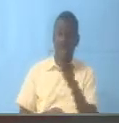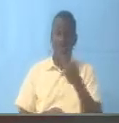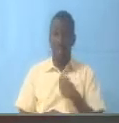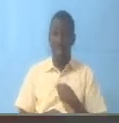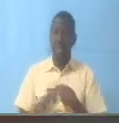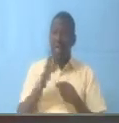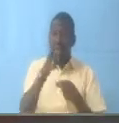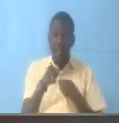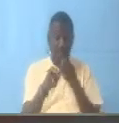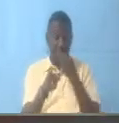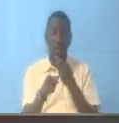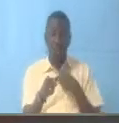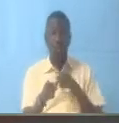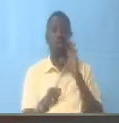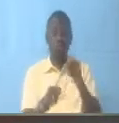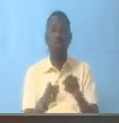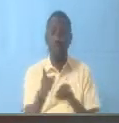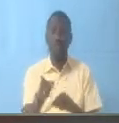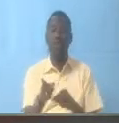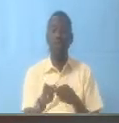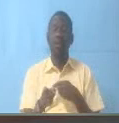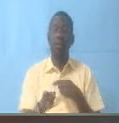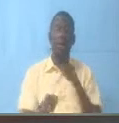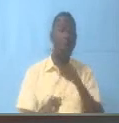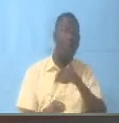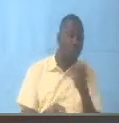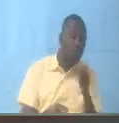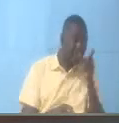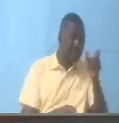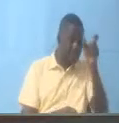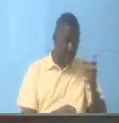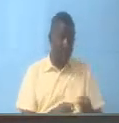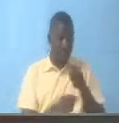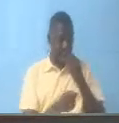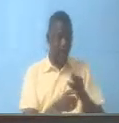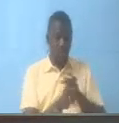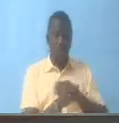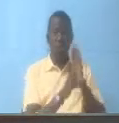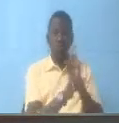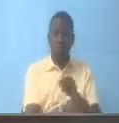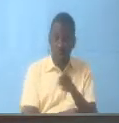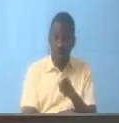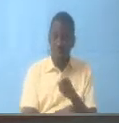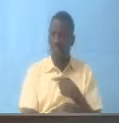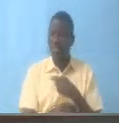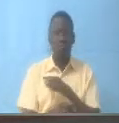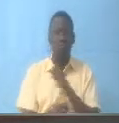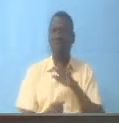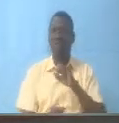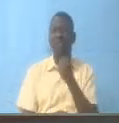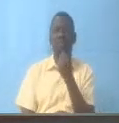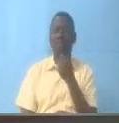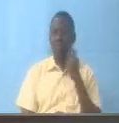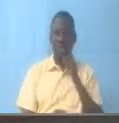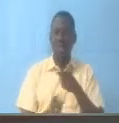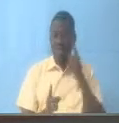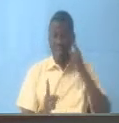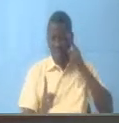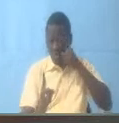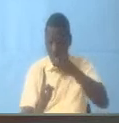kind of certainty in which you say you can pinpoint anybody with liability. But mostly they will say from